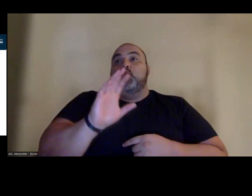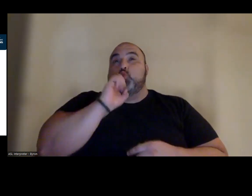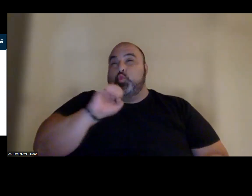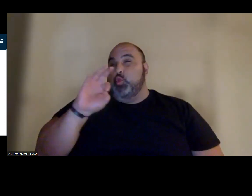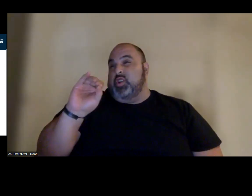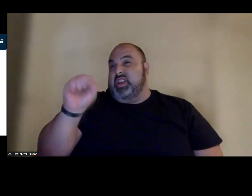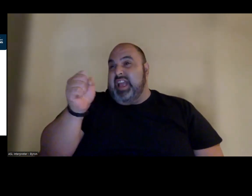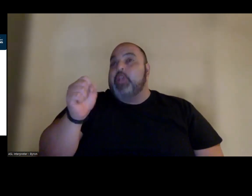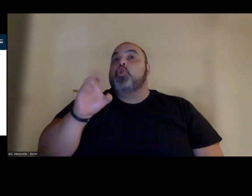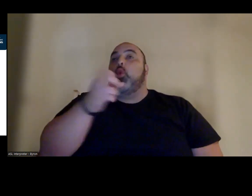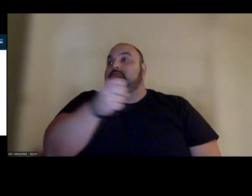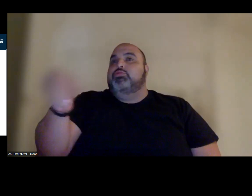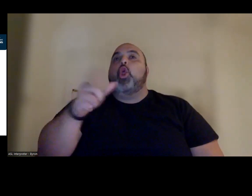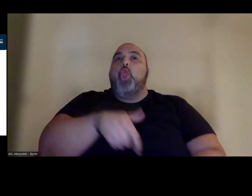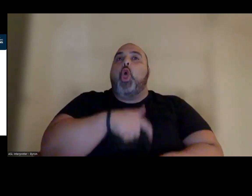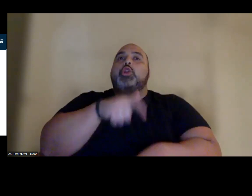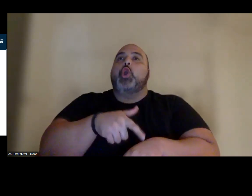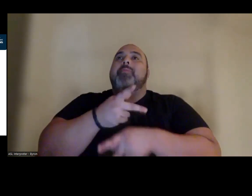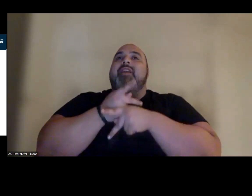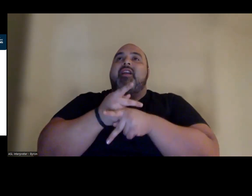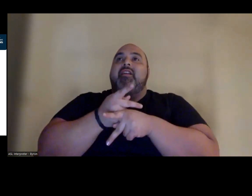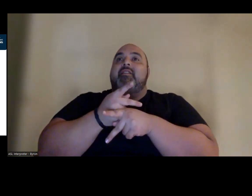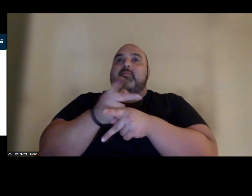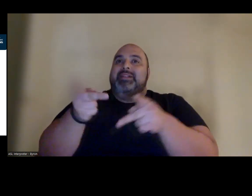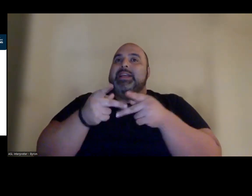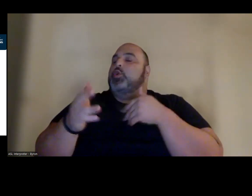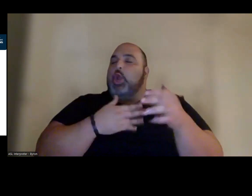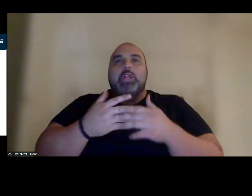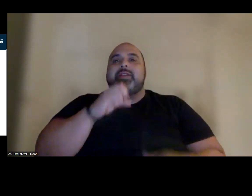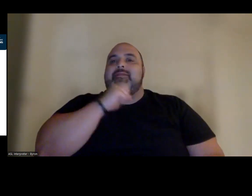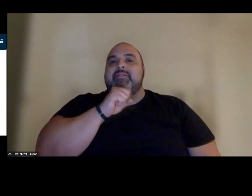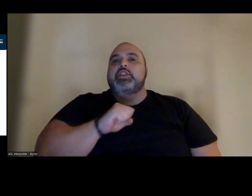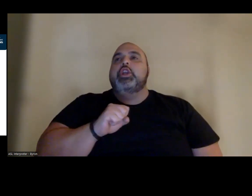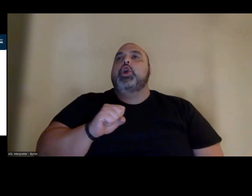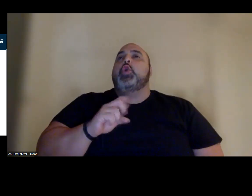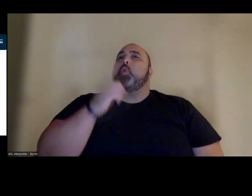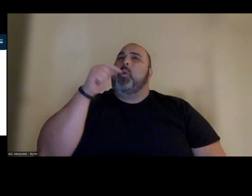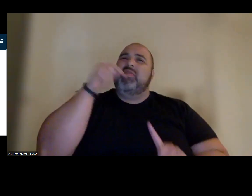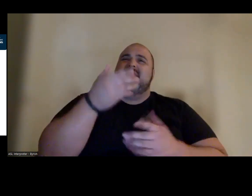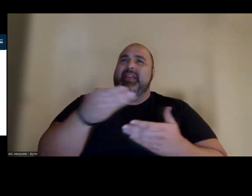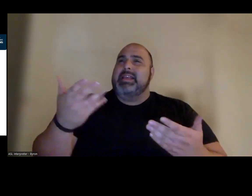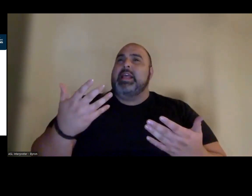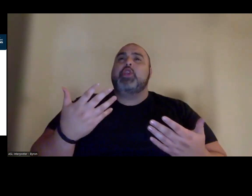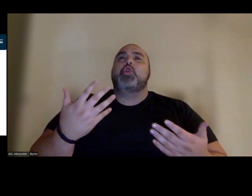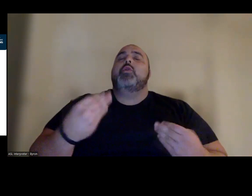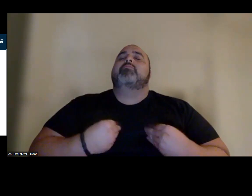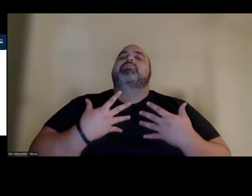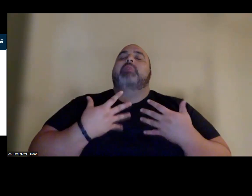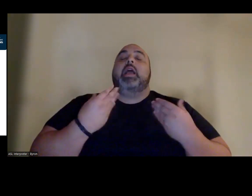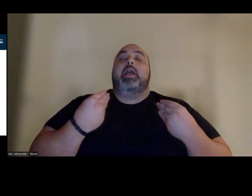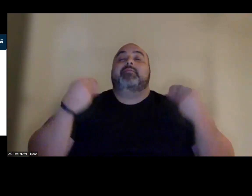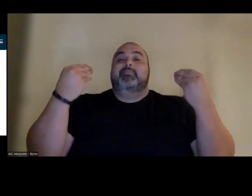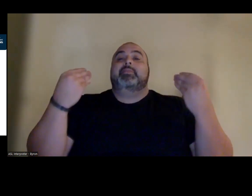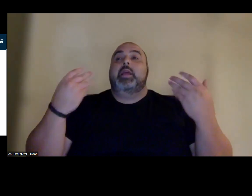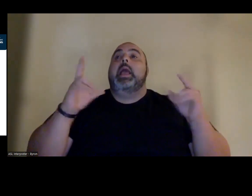long-term care facility, regardless of your age, the thing that brings you the most joy is the